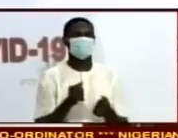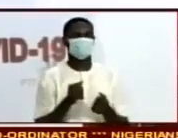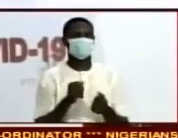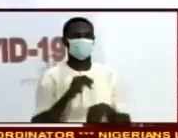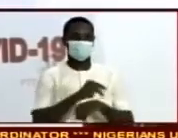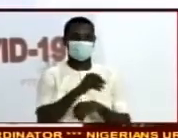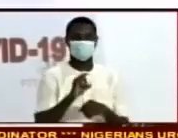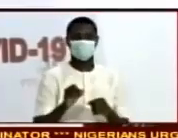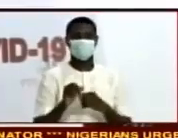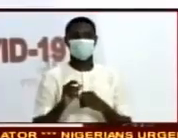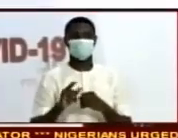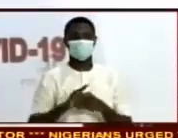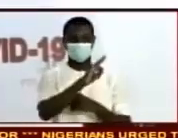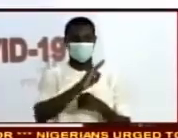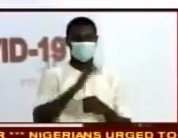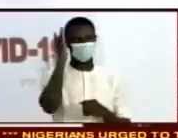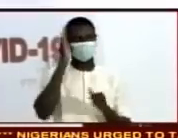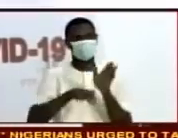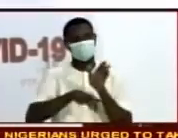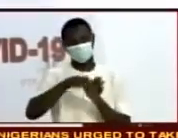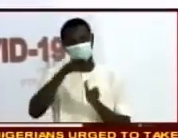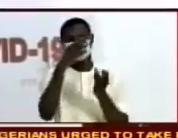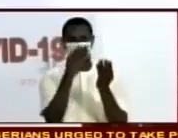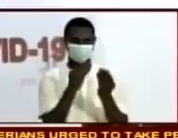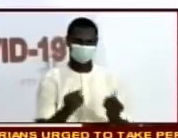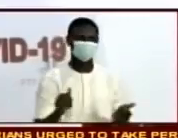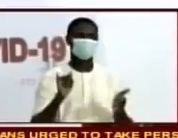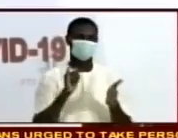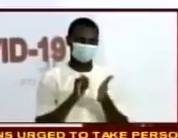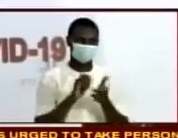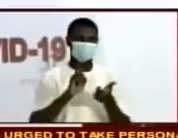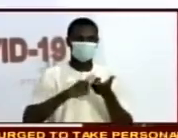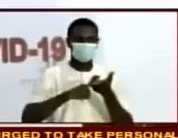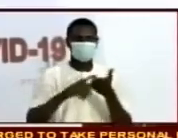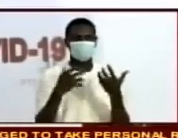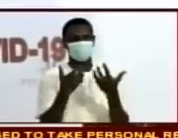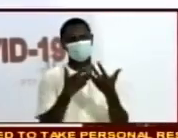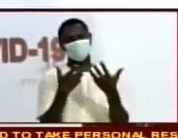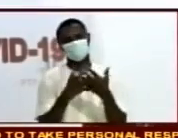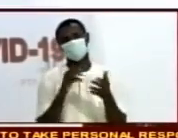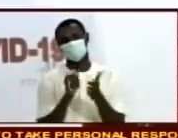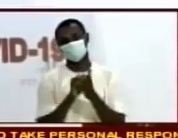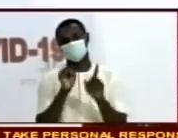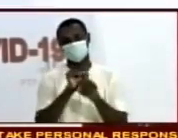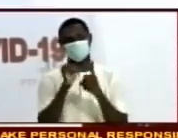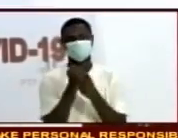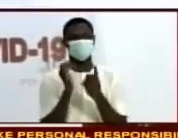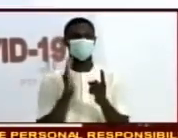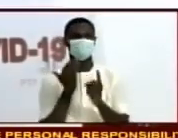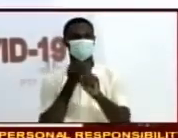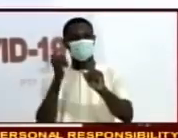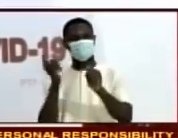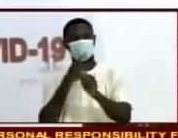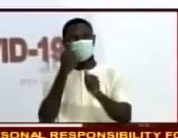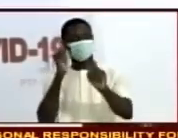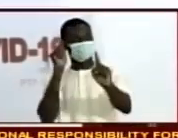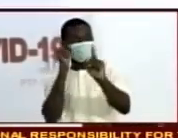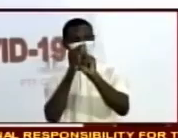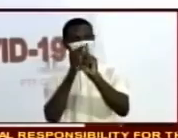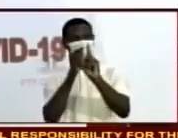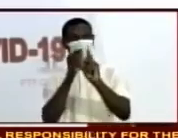sure we'll find a solution to address that. Our first priority, and I believe the first priority of